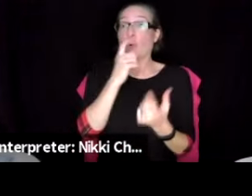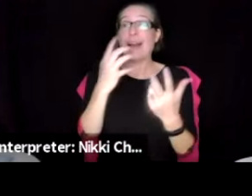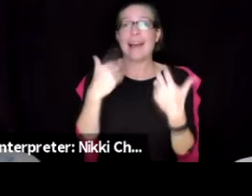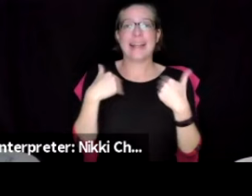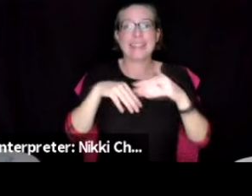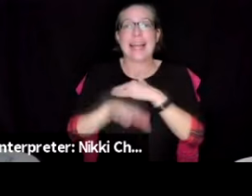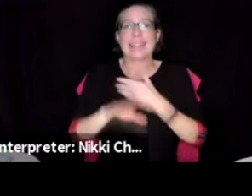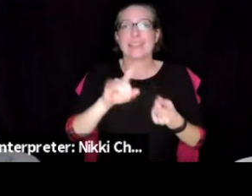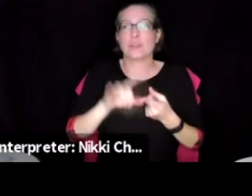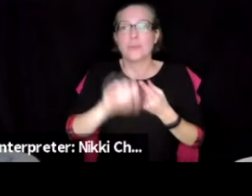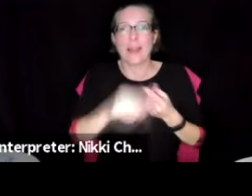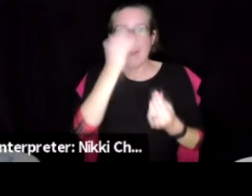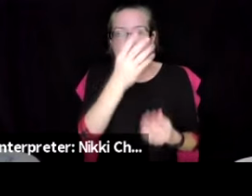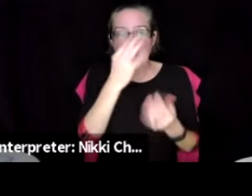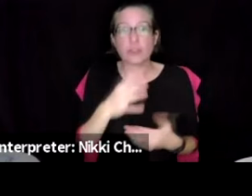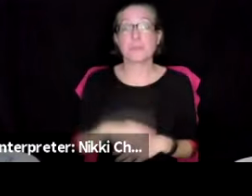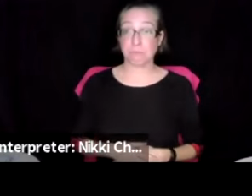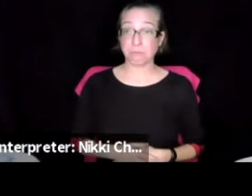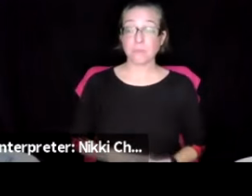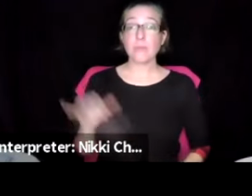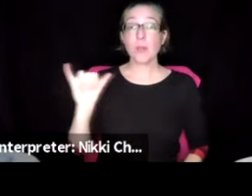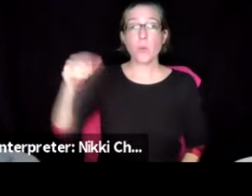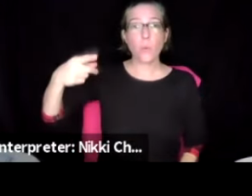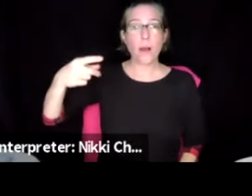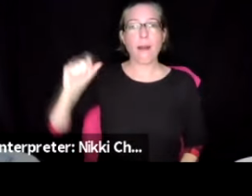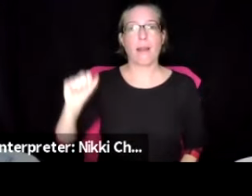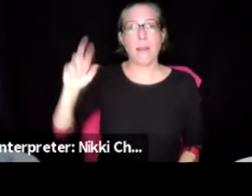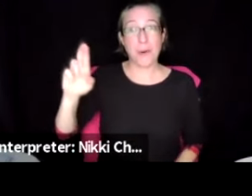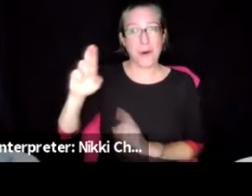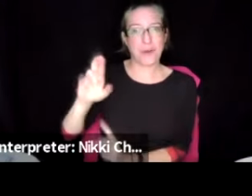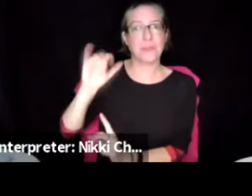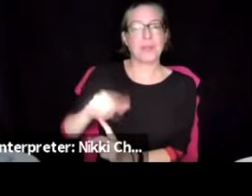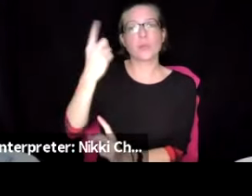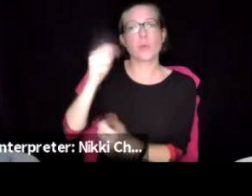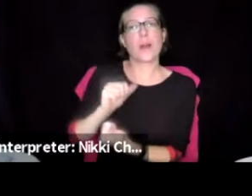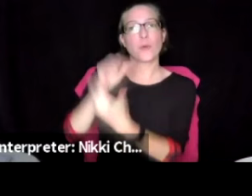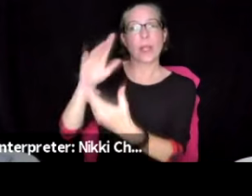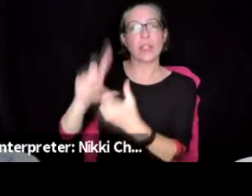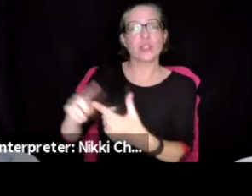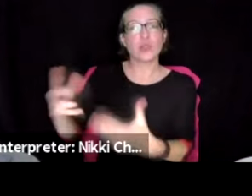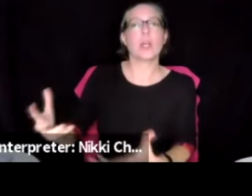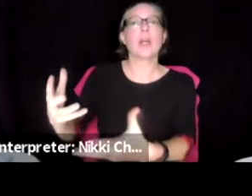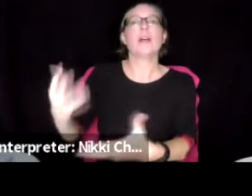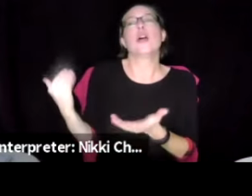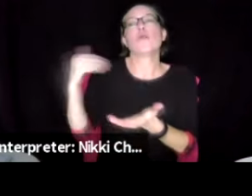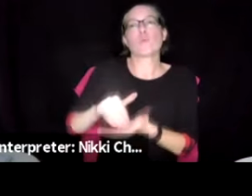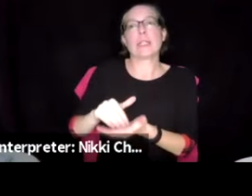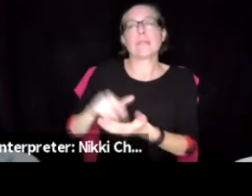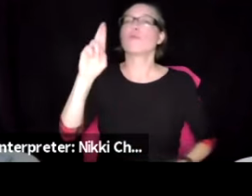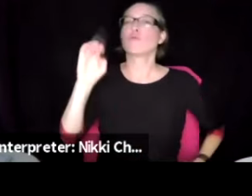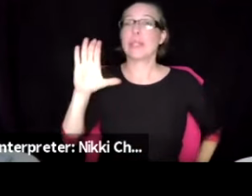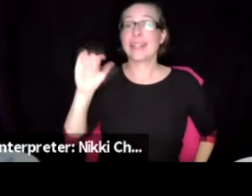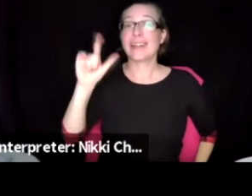information. And YPAR is really a way of reclaiming and reframing who